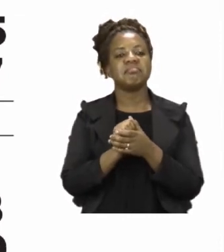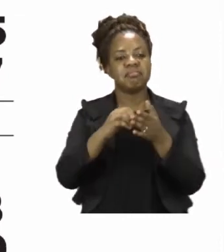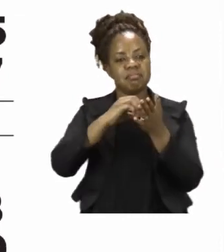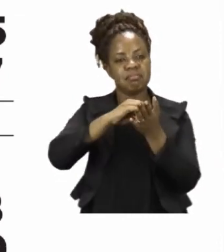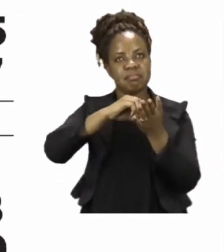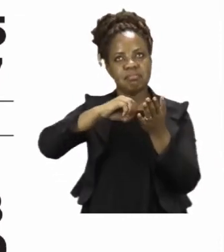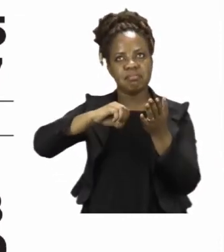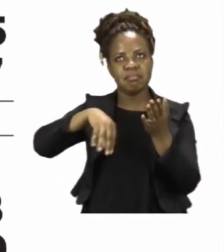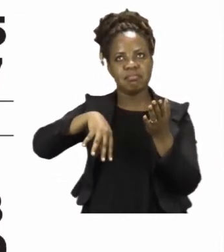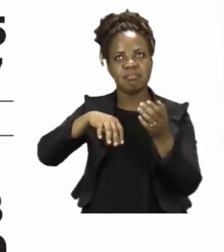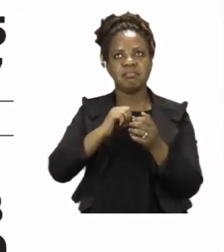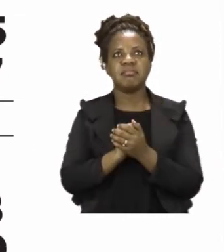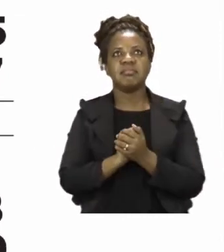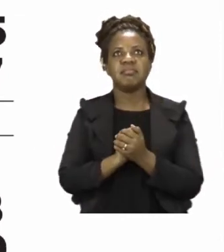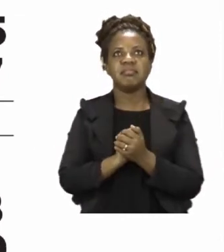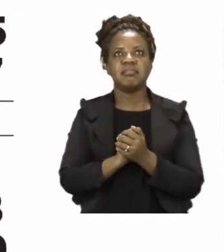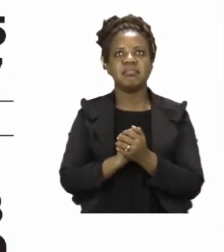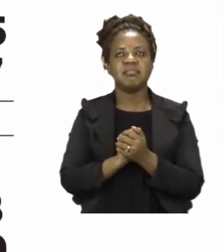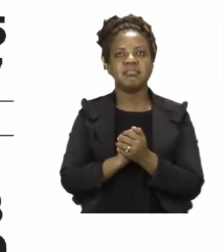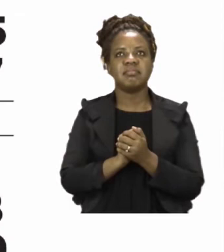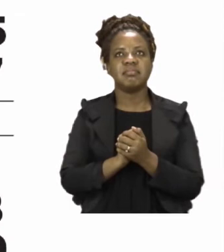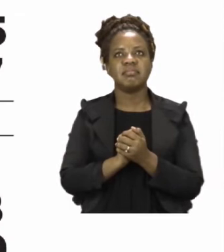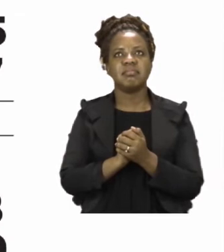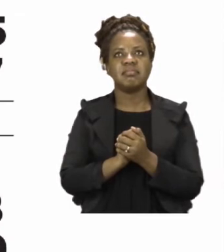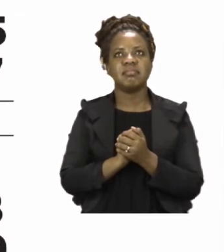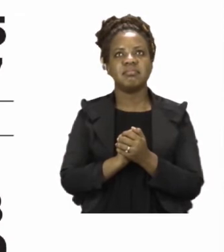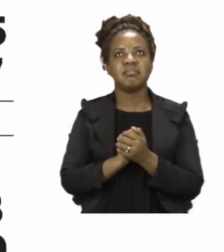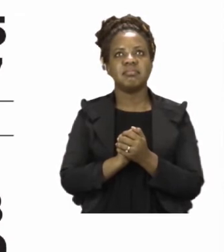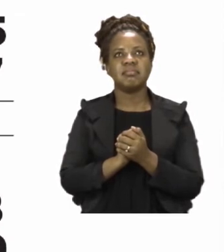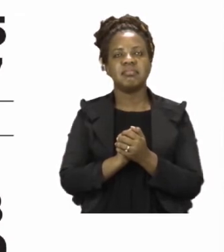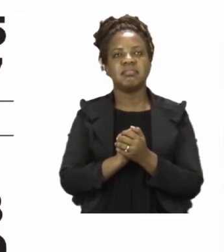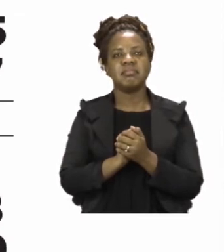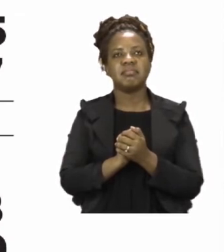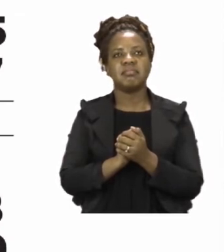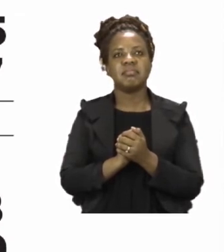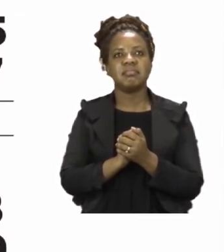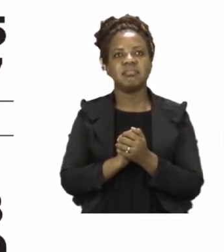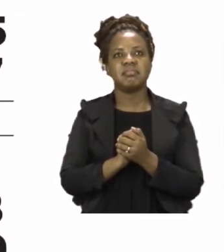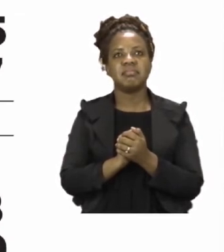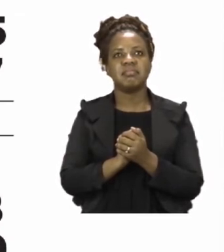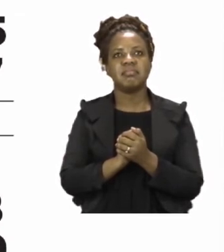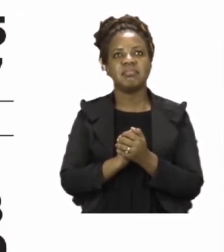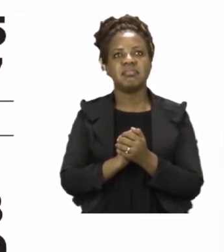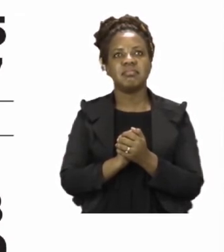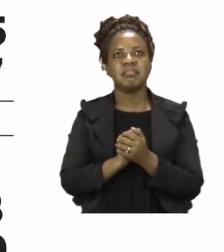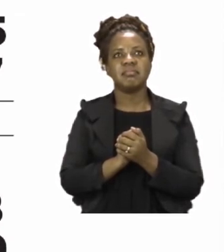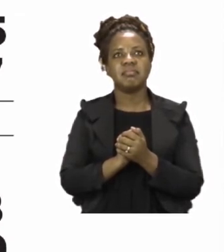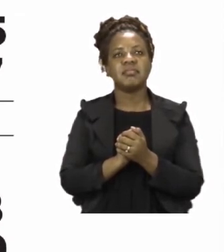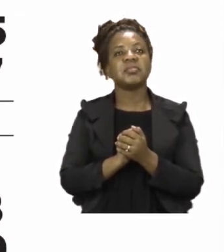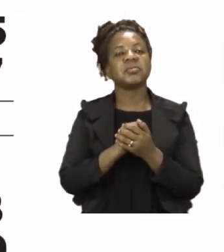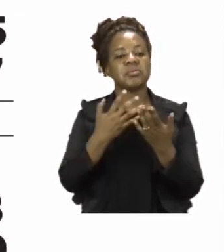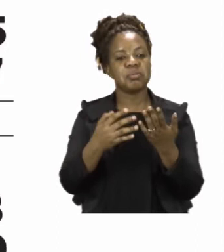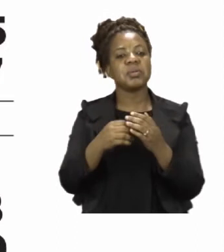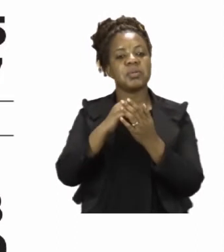Hello everyone and welcome to My Zone Online School. My name is Teacher Mutsa and thank you so